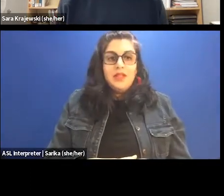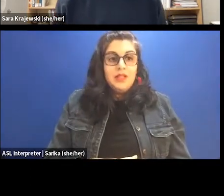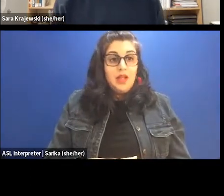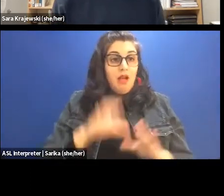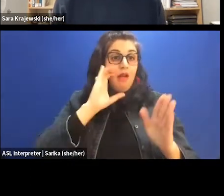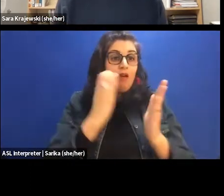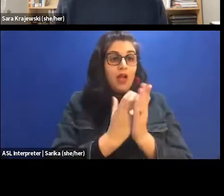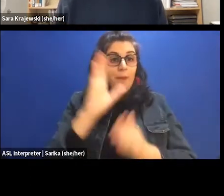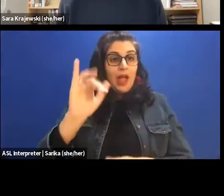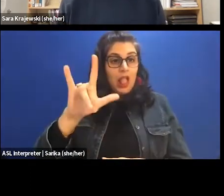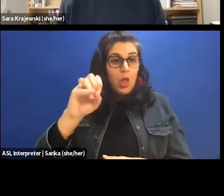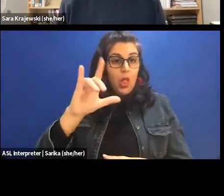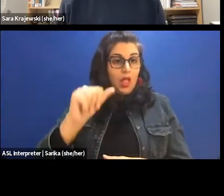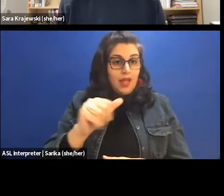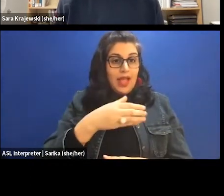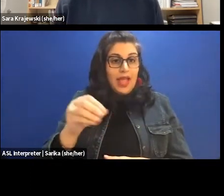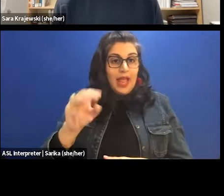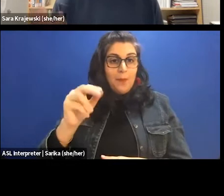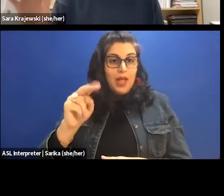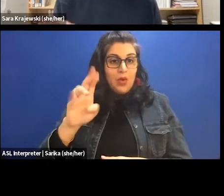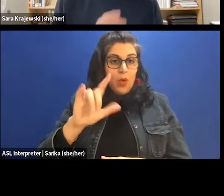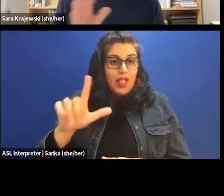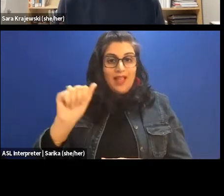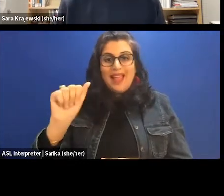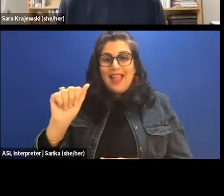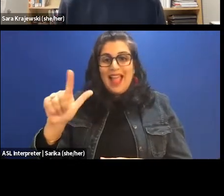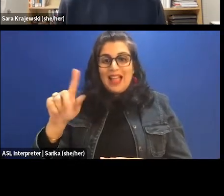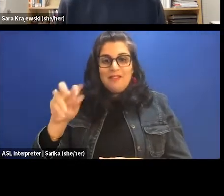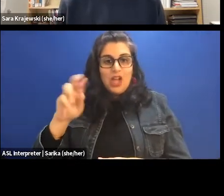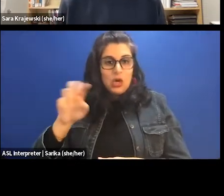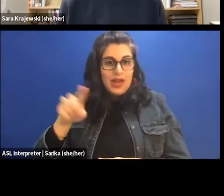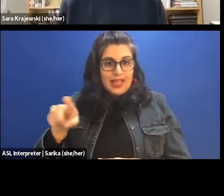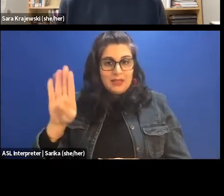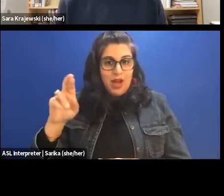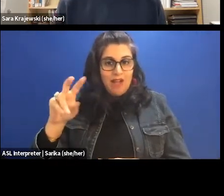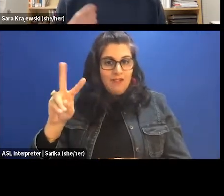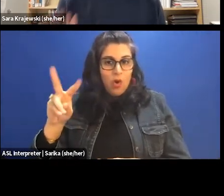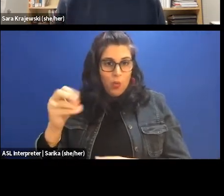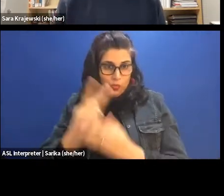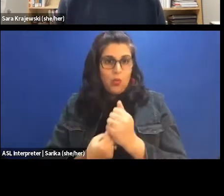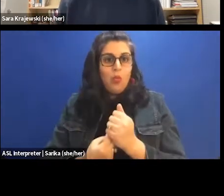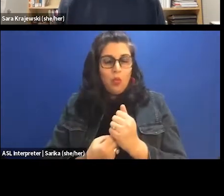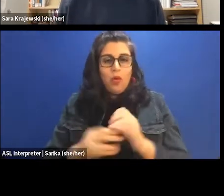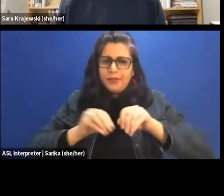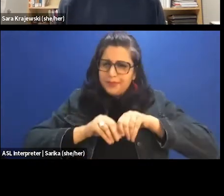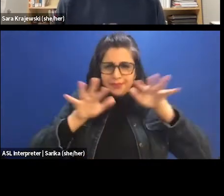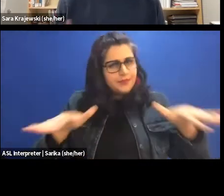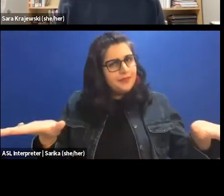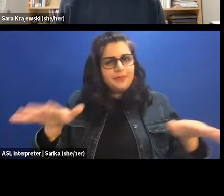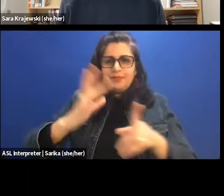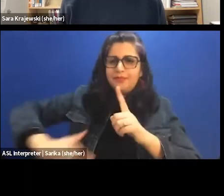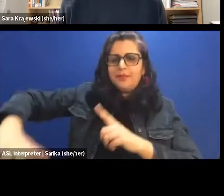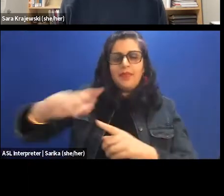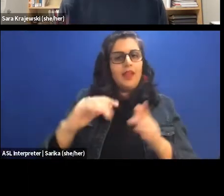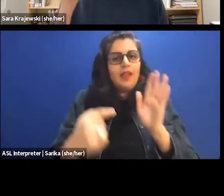Photography by Lola and Manuel Alvarez Bravo is threaded throughout the exhibition. And here we see two images of